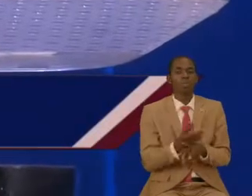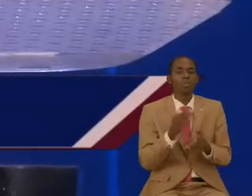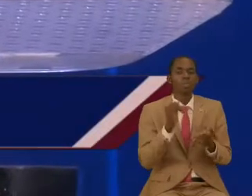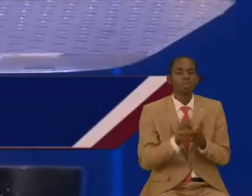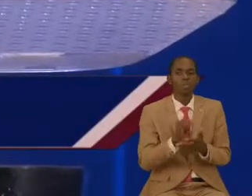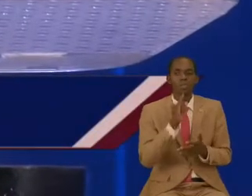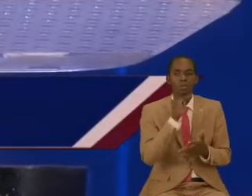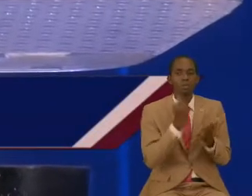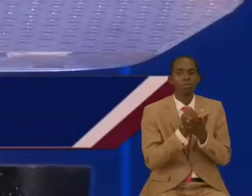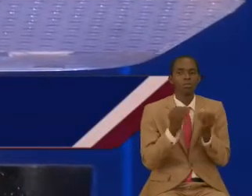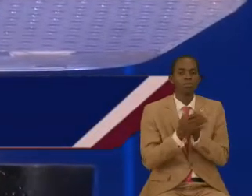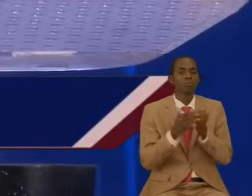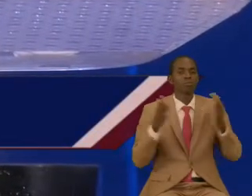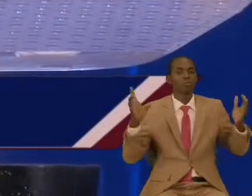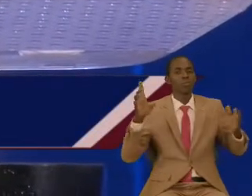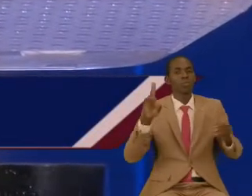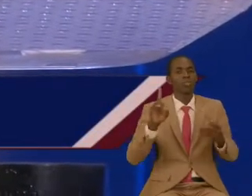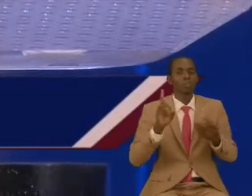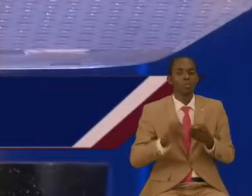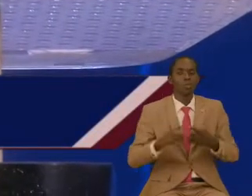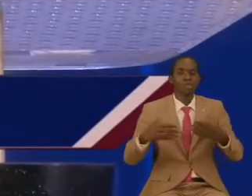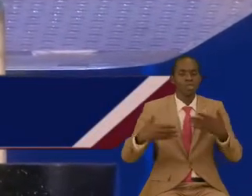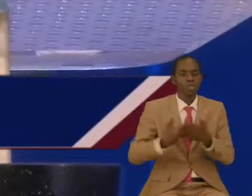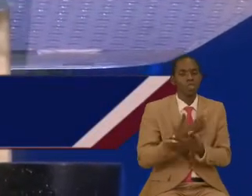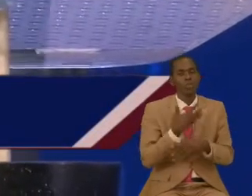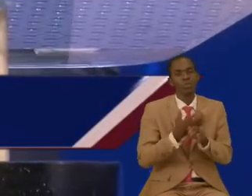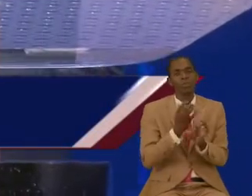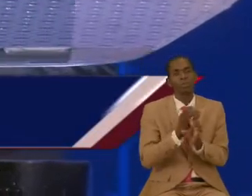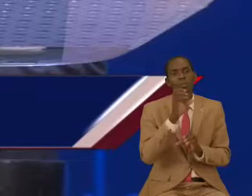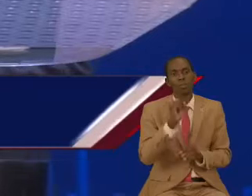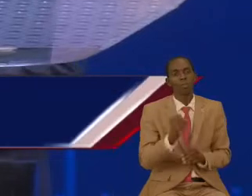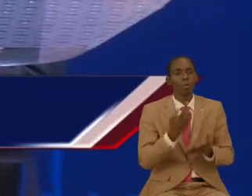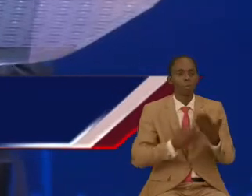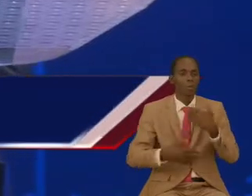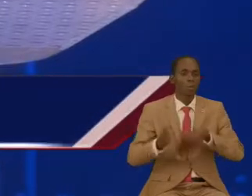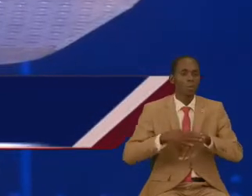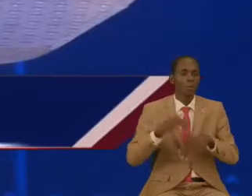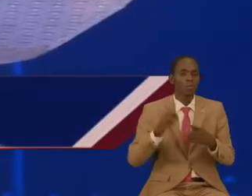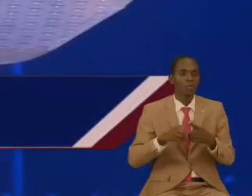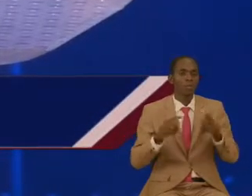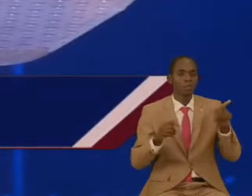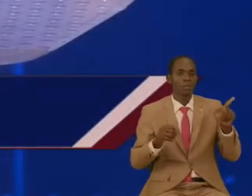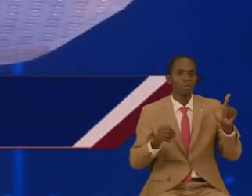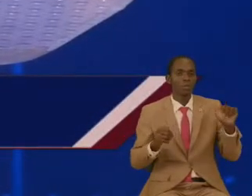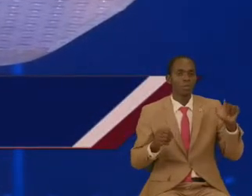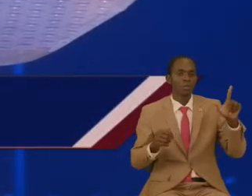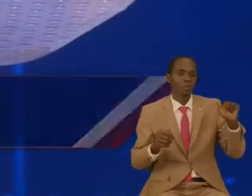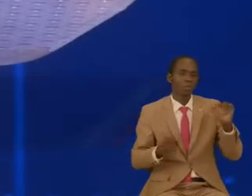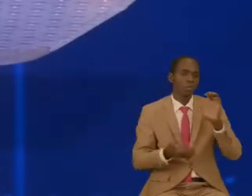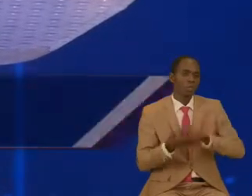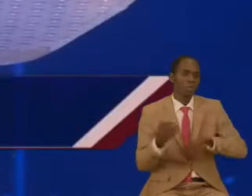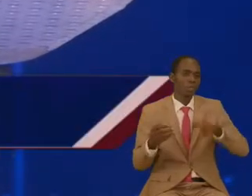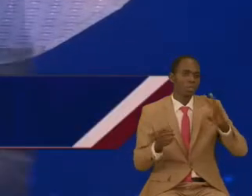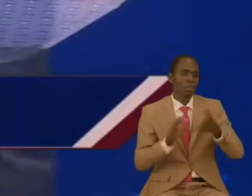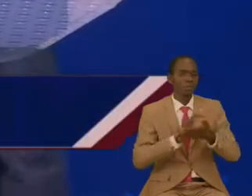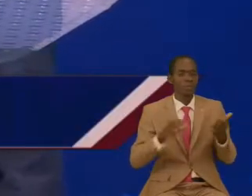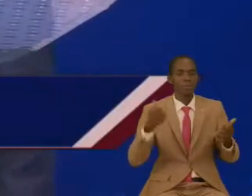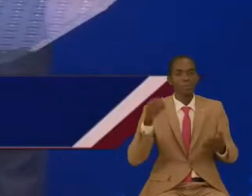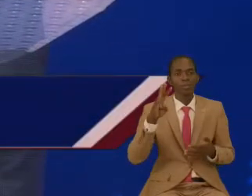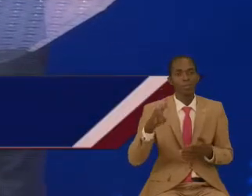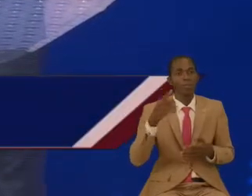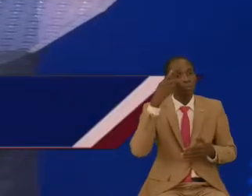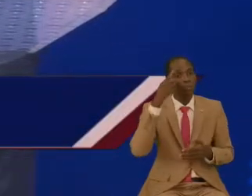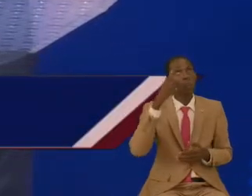is crucified to new creatures. We're coming back to Galatians chapter 6, verse 14. But